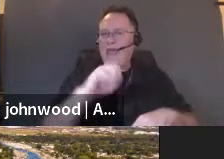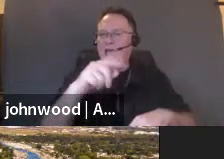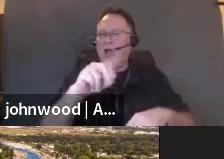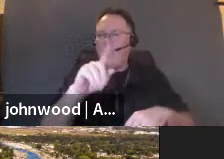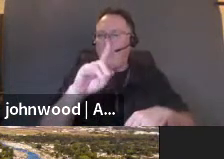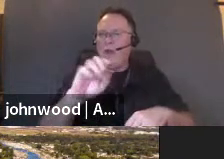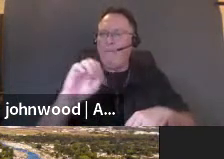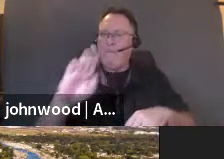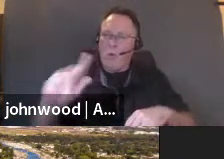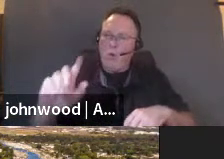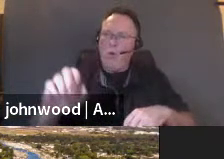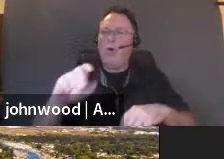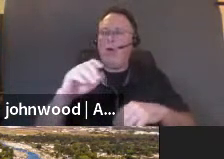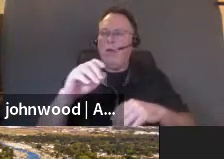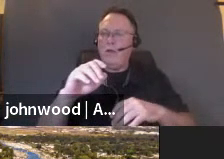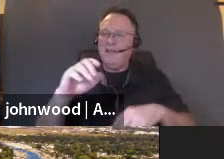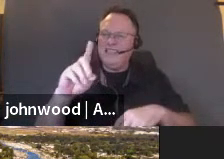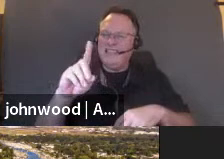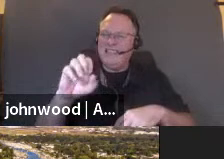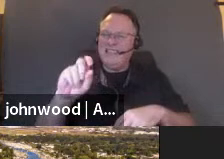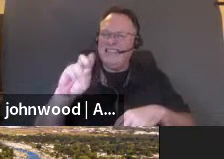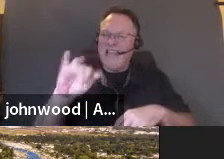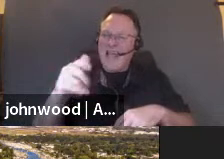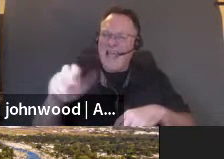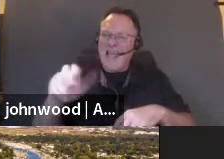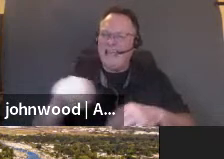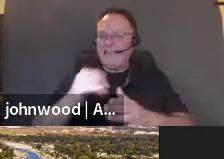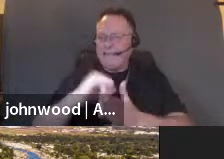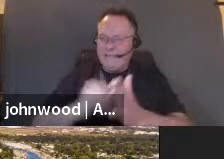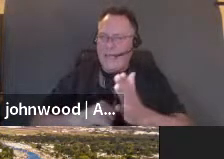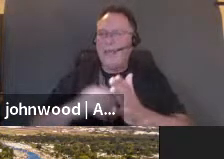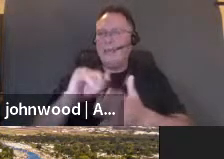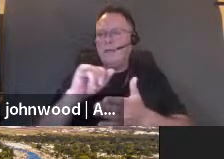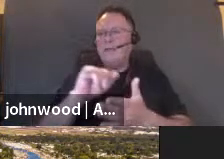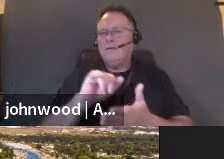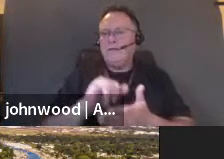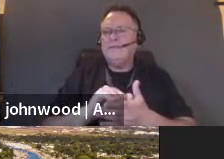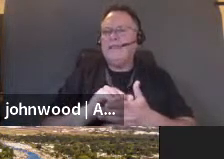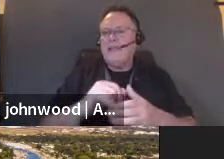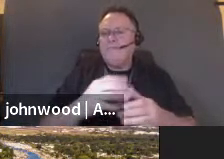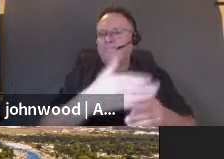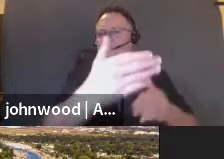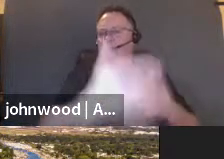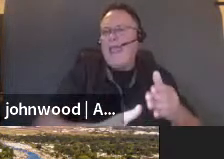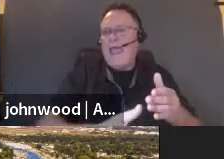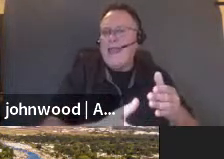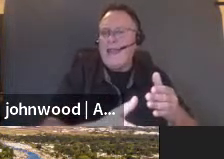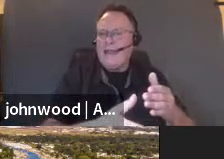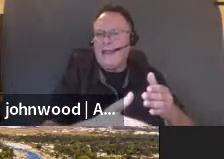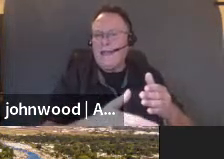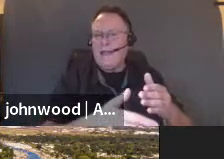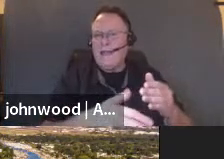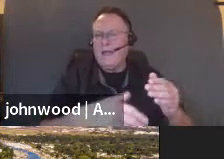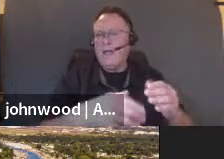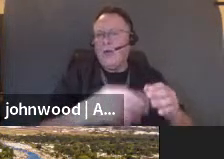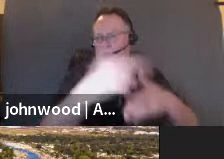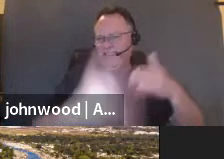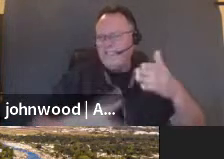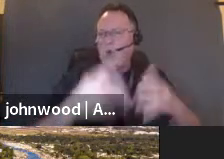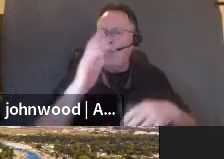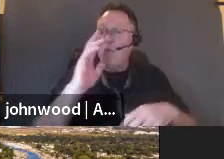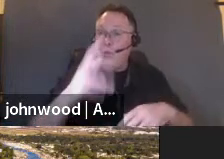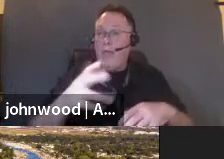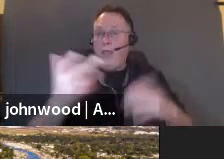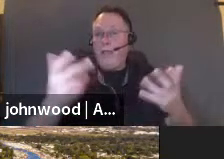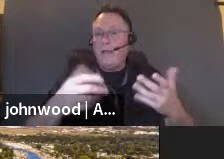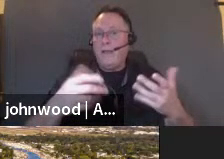design is that we're engaging with you, and that this is the end result would be a reflection of all of our work together. So